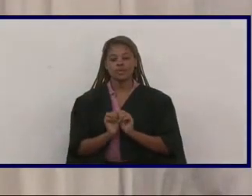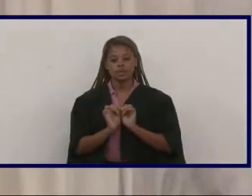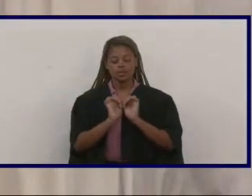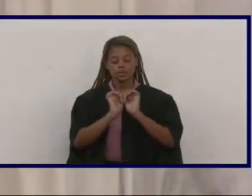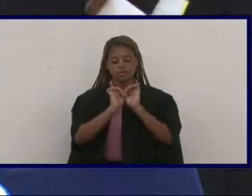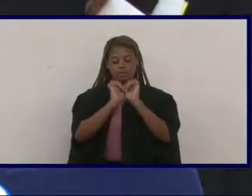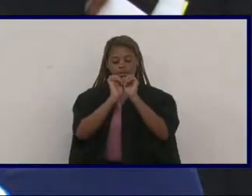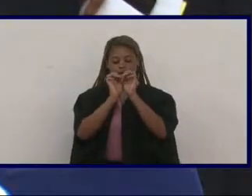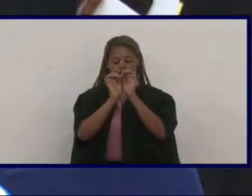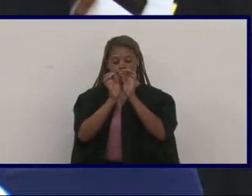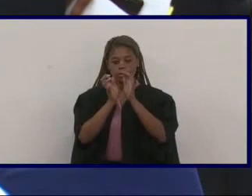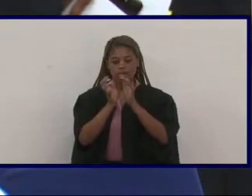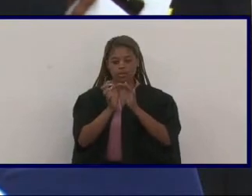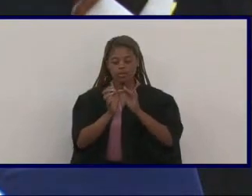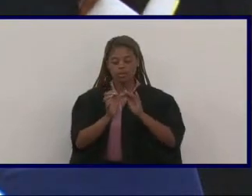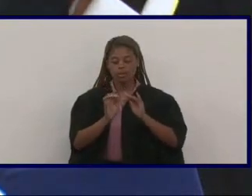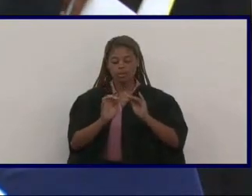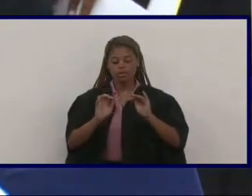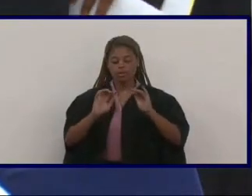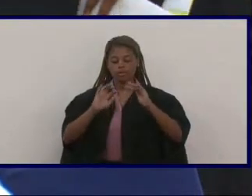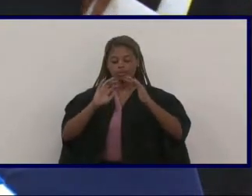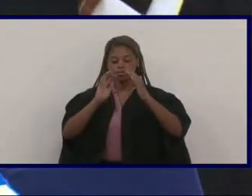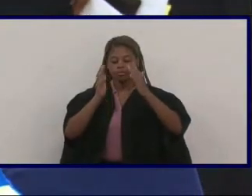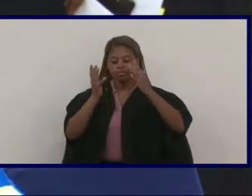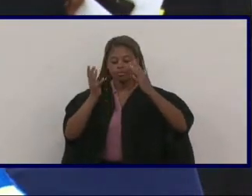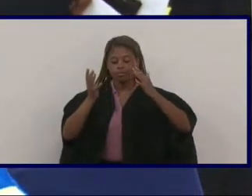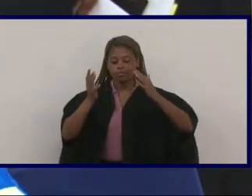Heer, waar ons